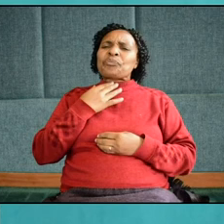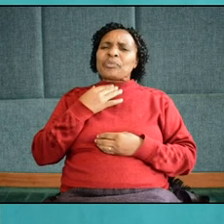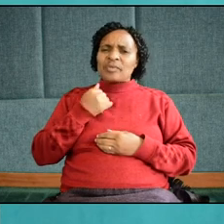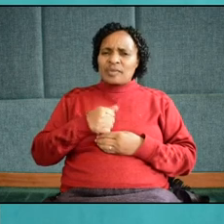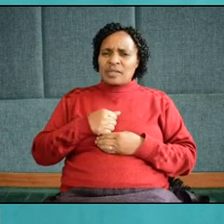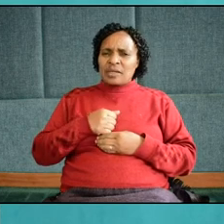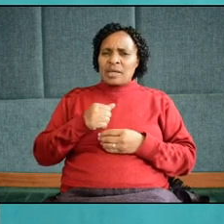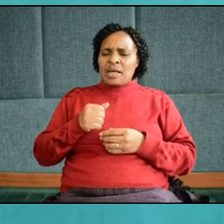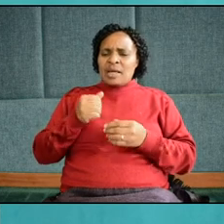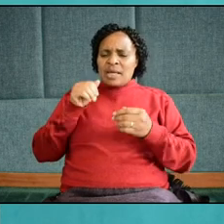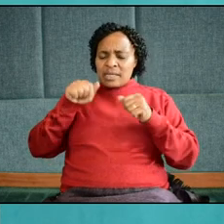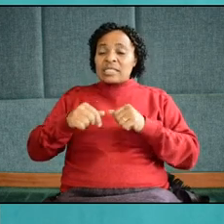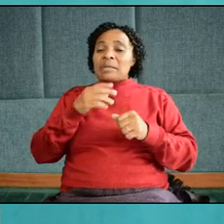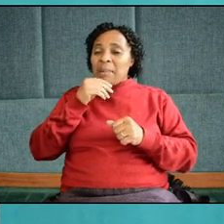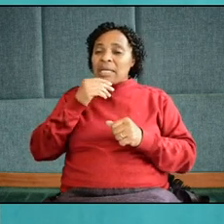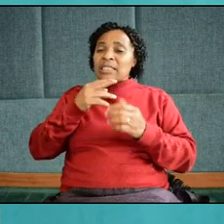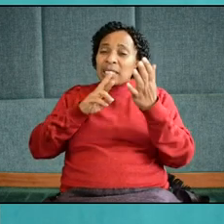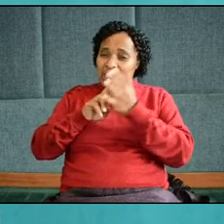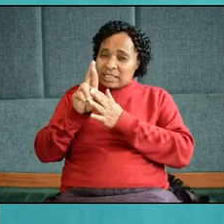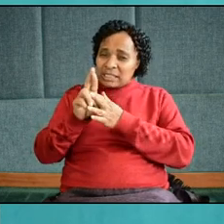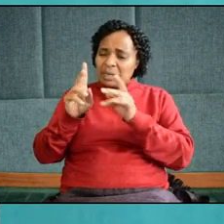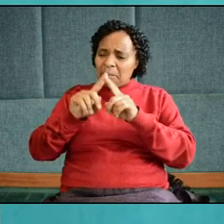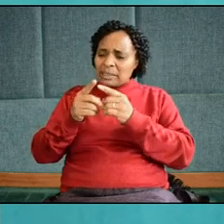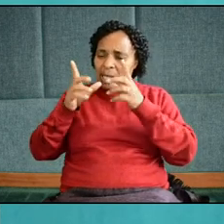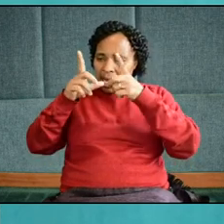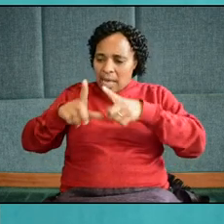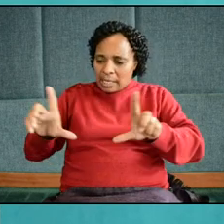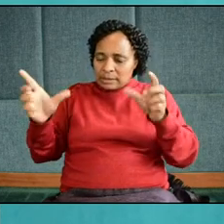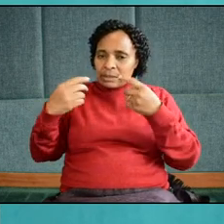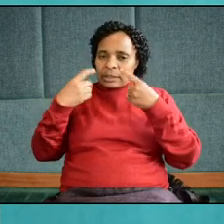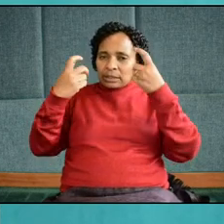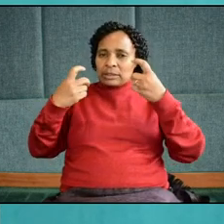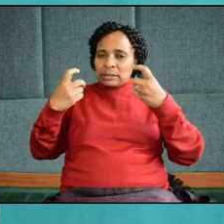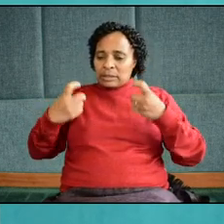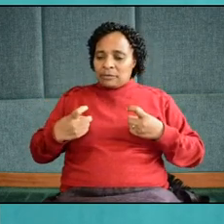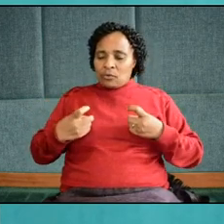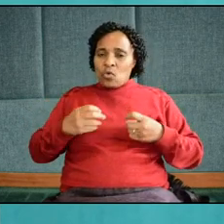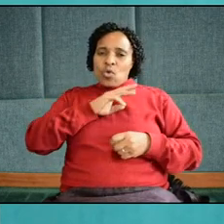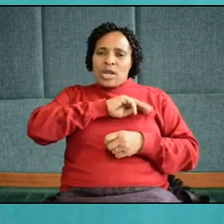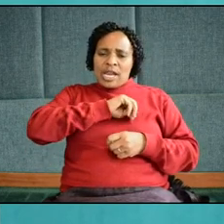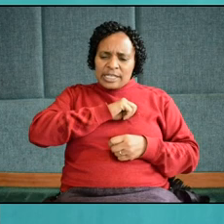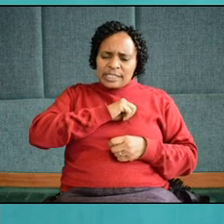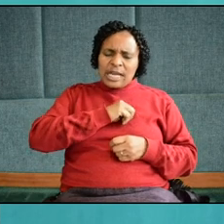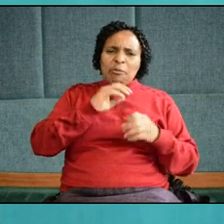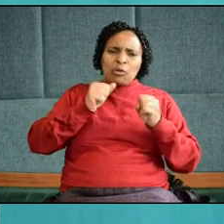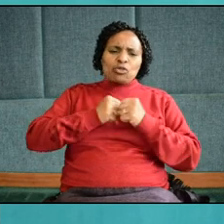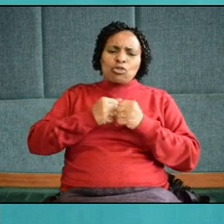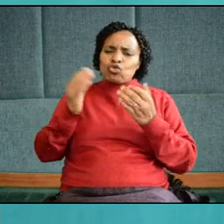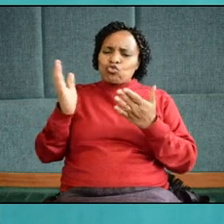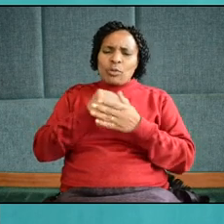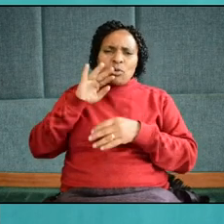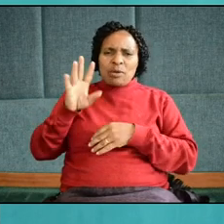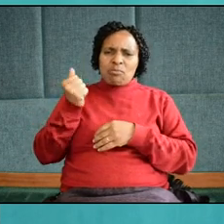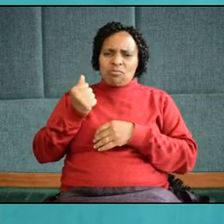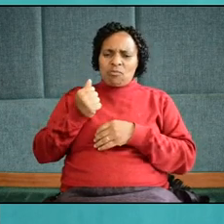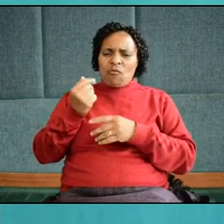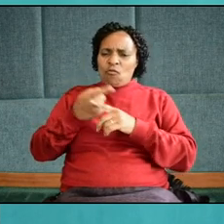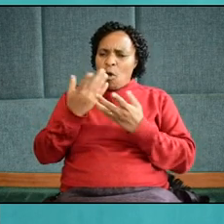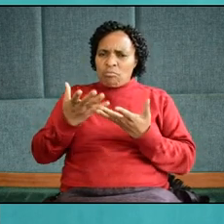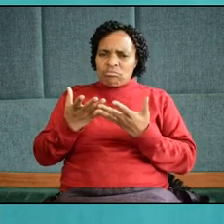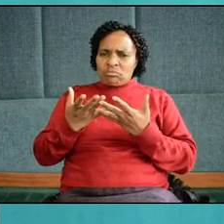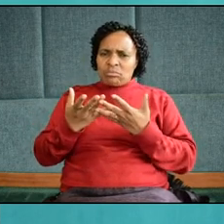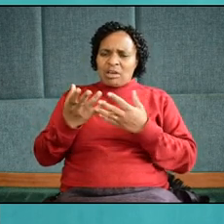his sinful nature lead him into ungodliness, which is not taking care of animals. Now, how do you